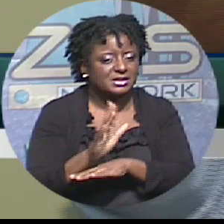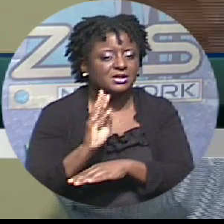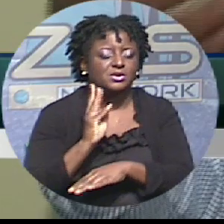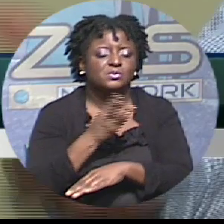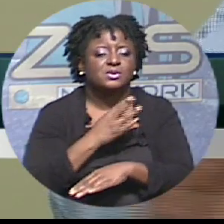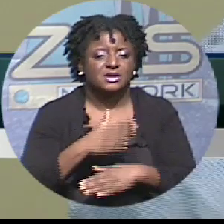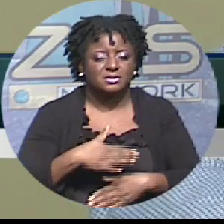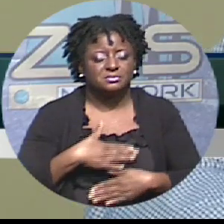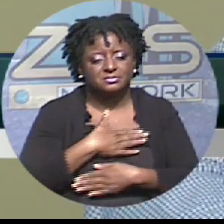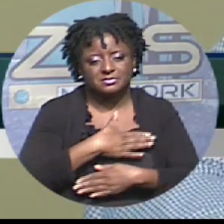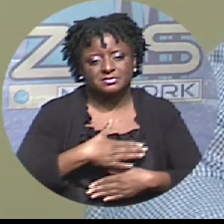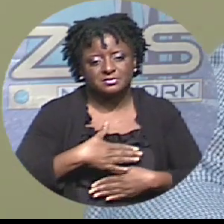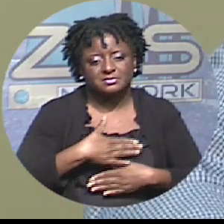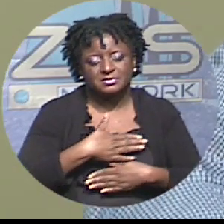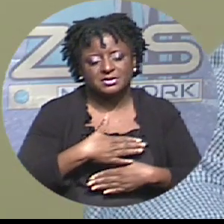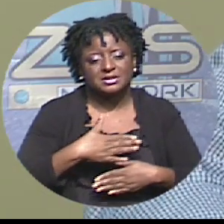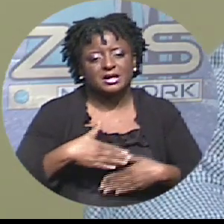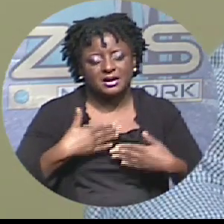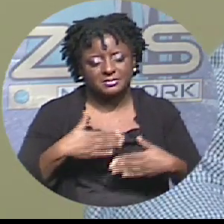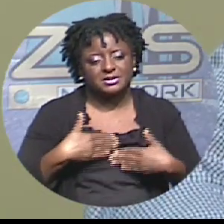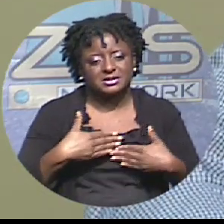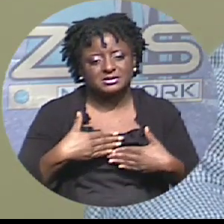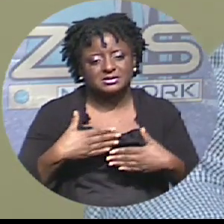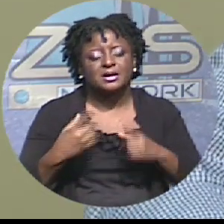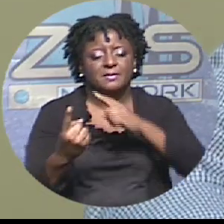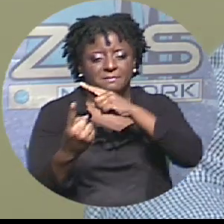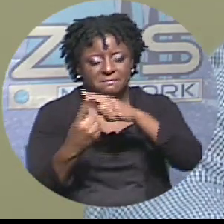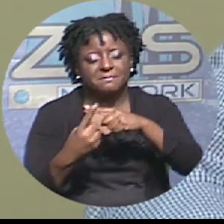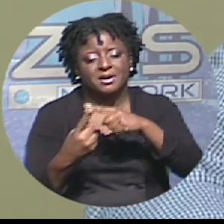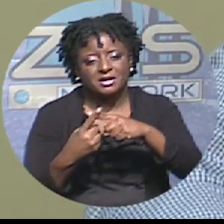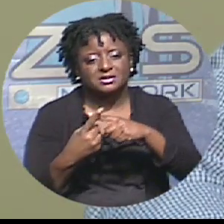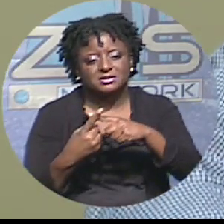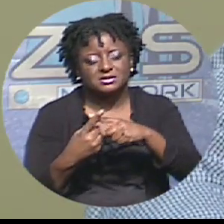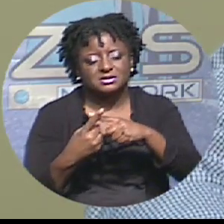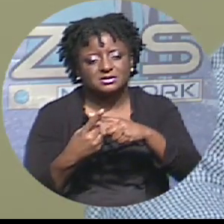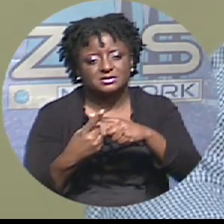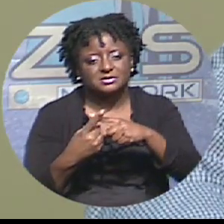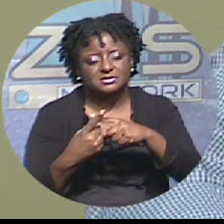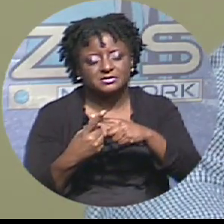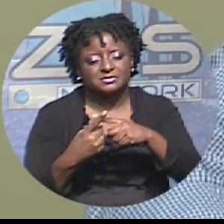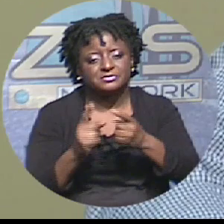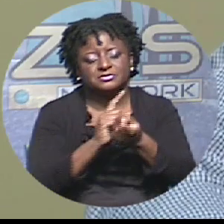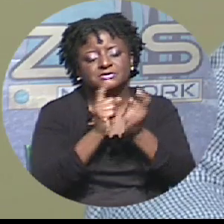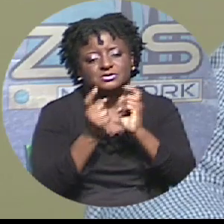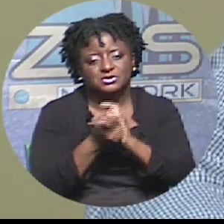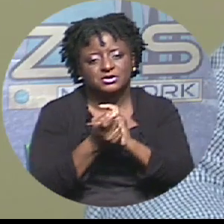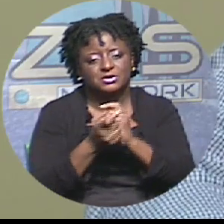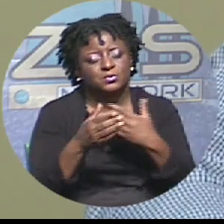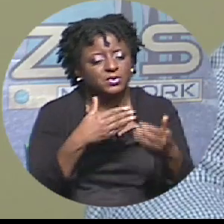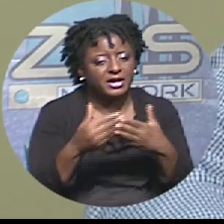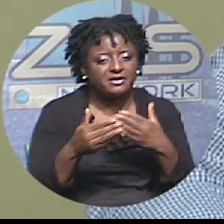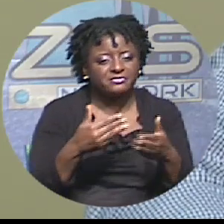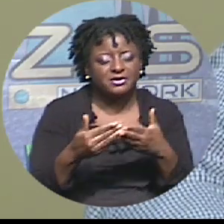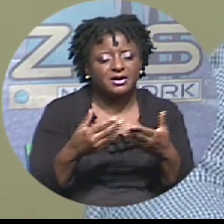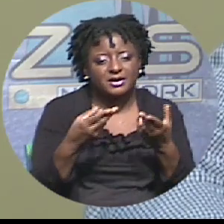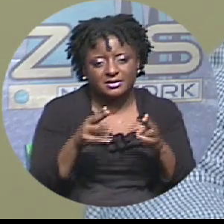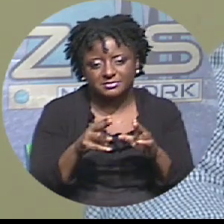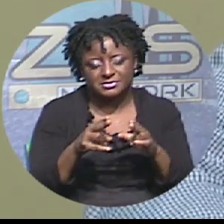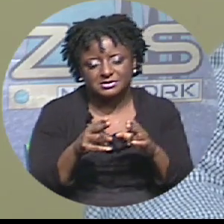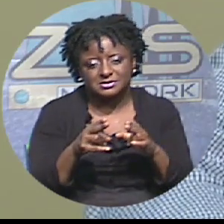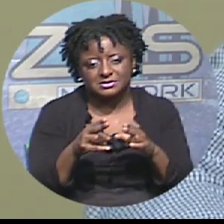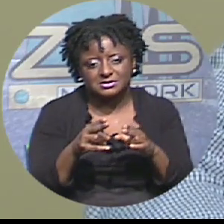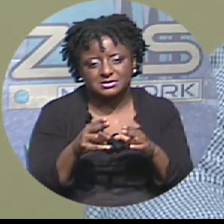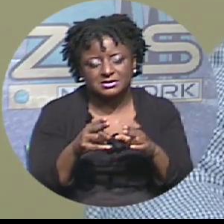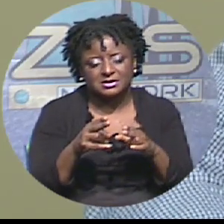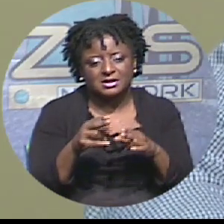is taking a positive turn. And that we are hopeful that whatever arrangements are made will come to fruition in the timelines that have